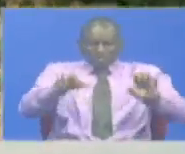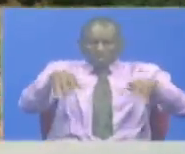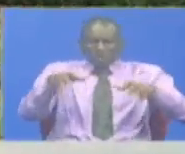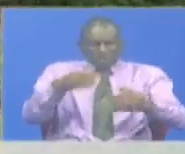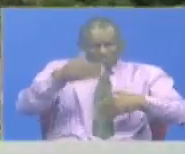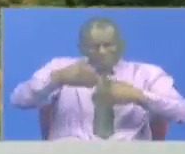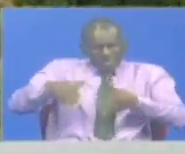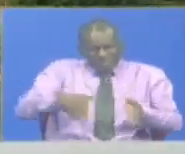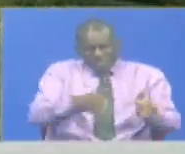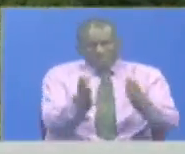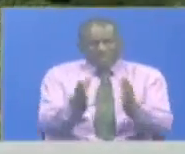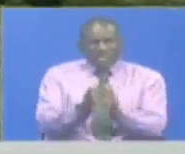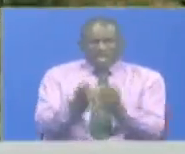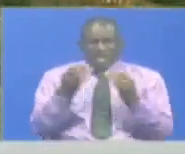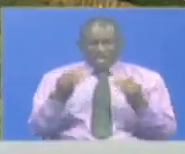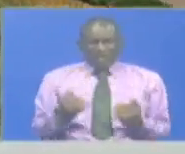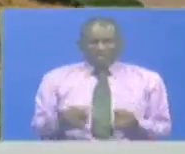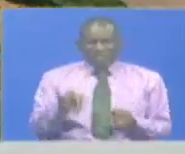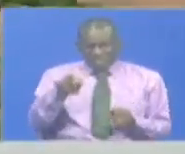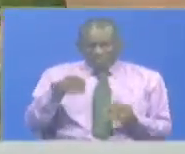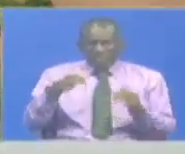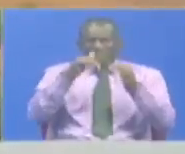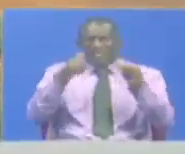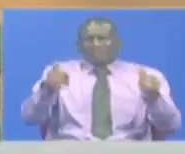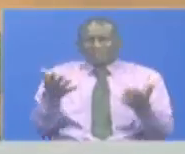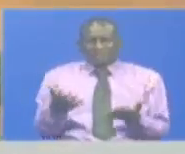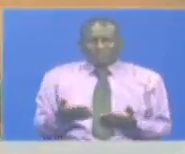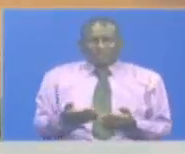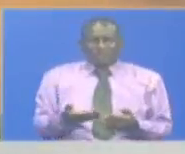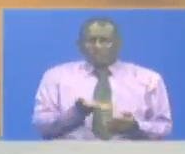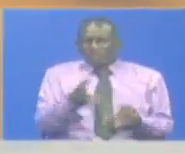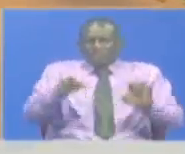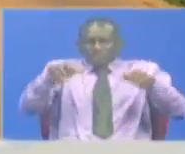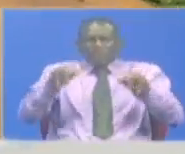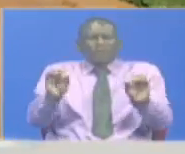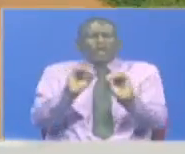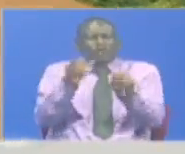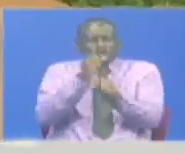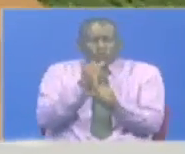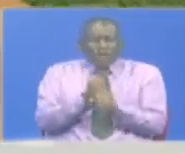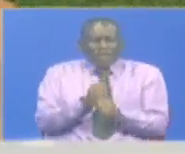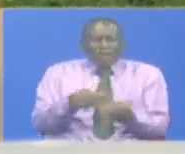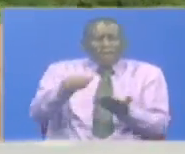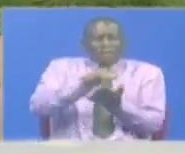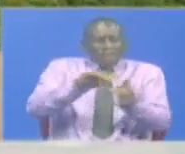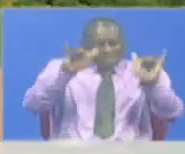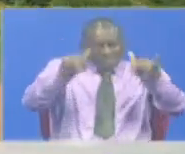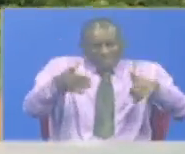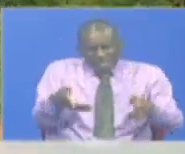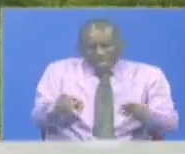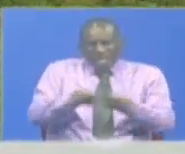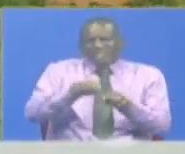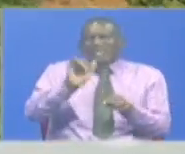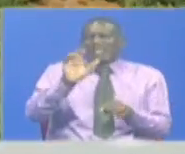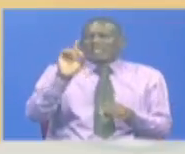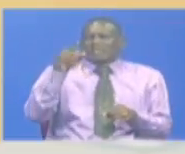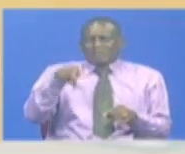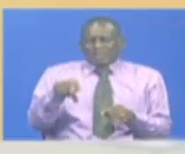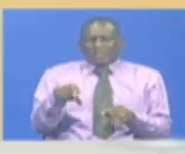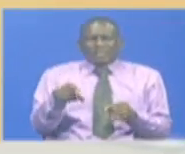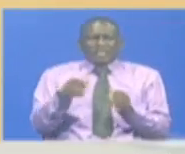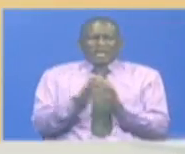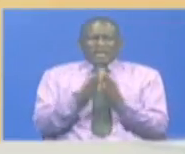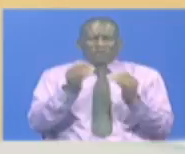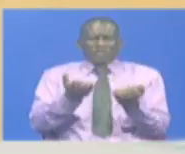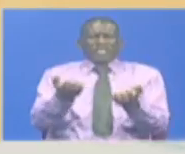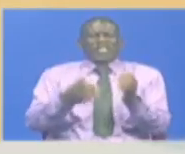and now they are in these camps. They are not working. They are basically here as IDPs, and they need an